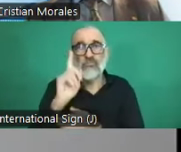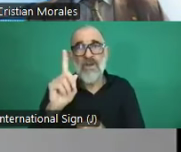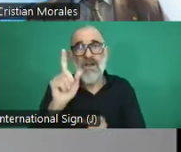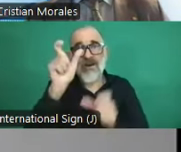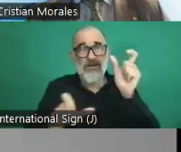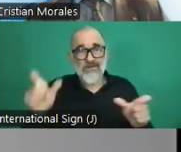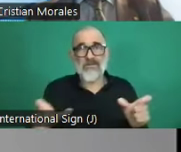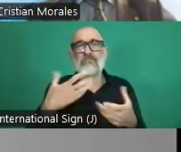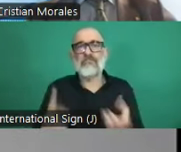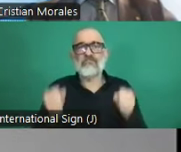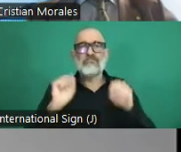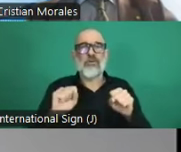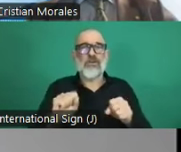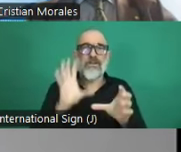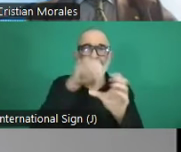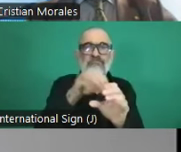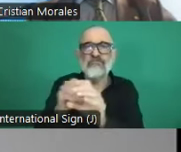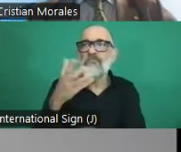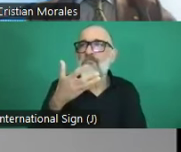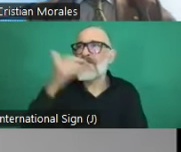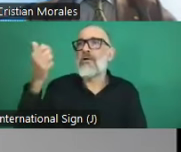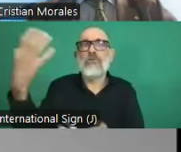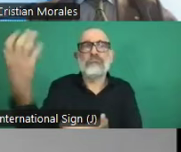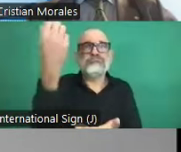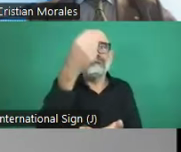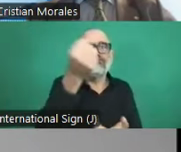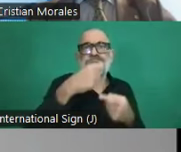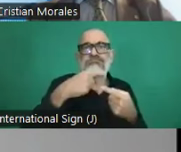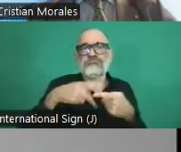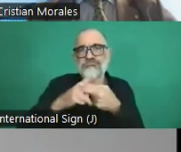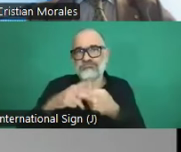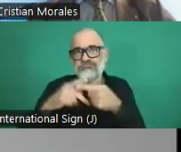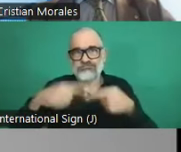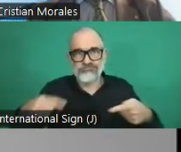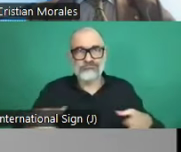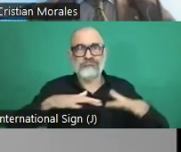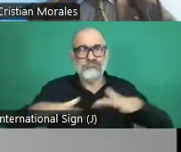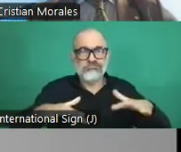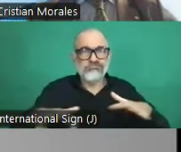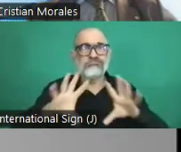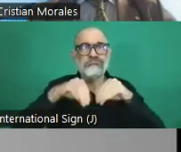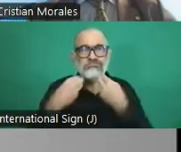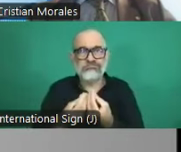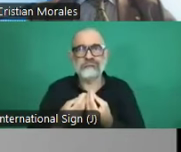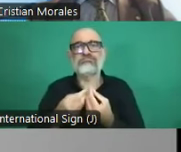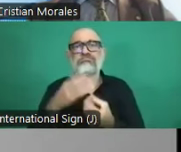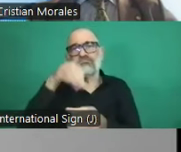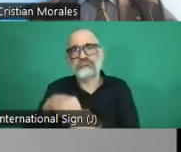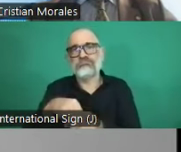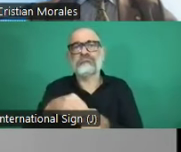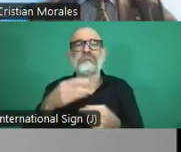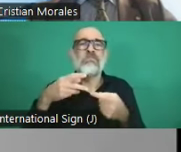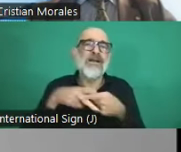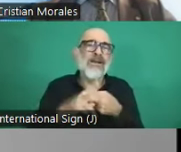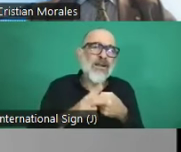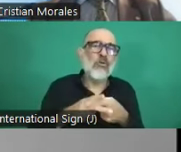effectively, mobilize budgetary and debt resources held by hospitals and health